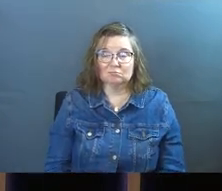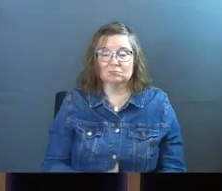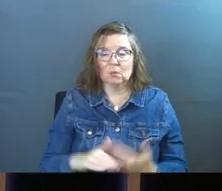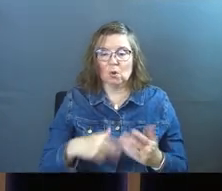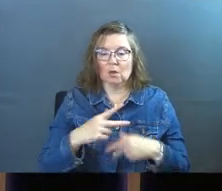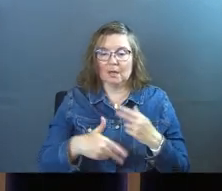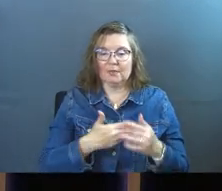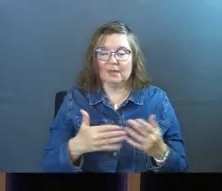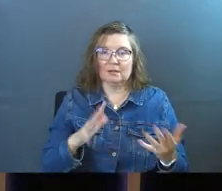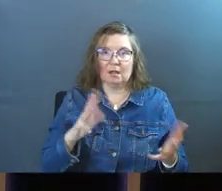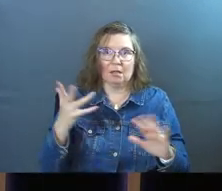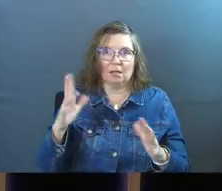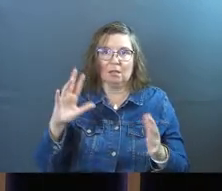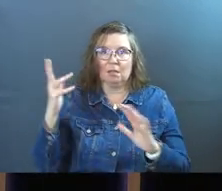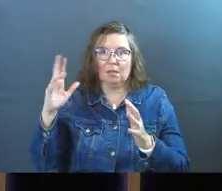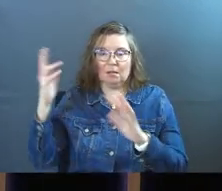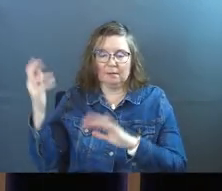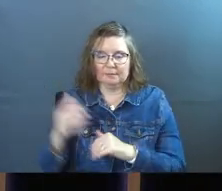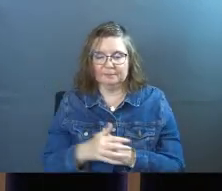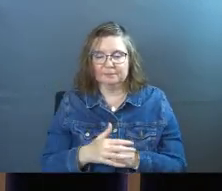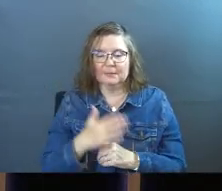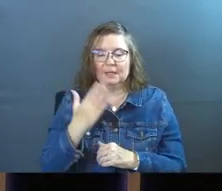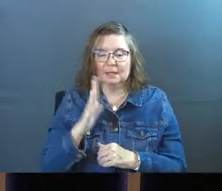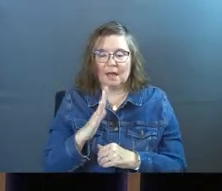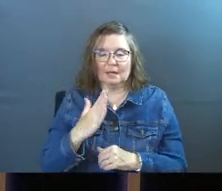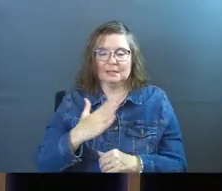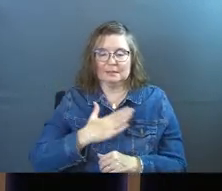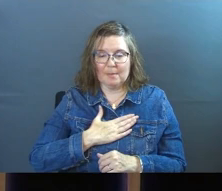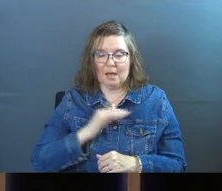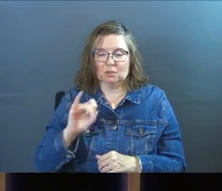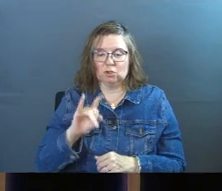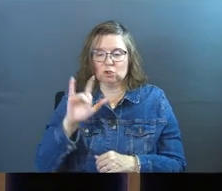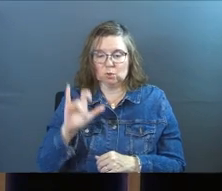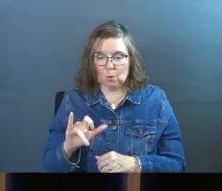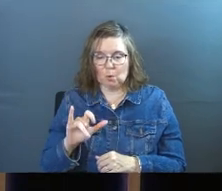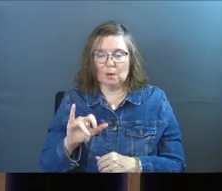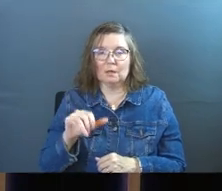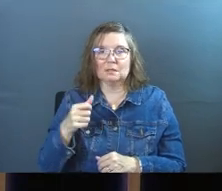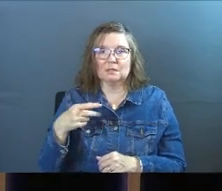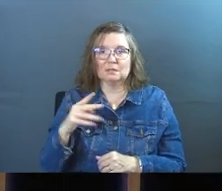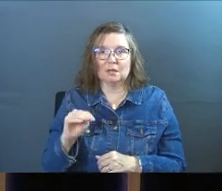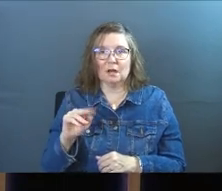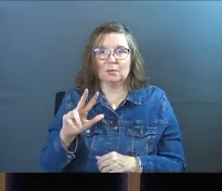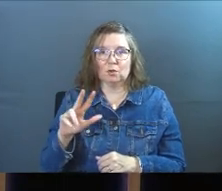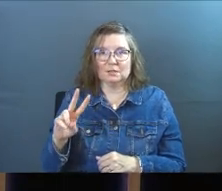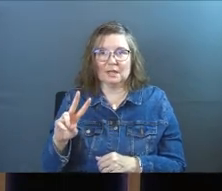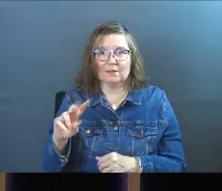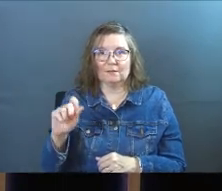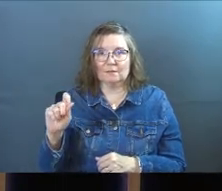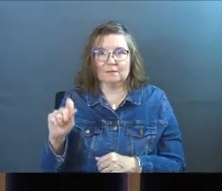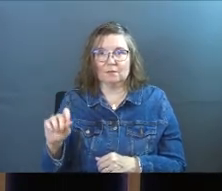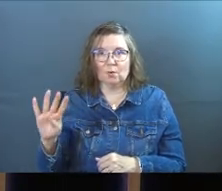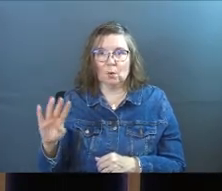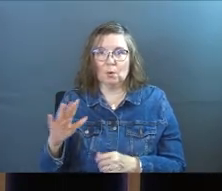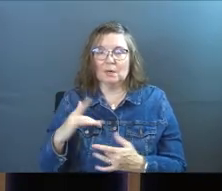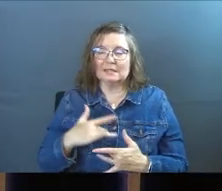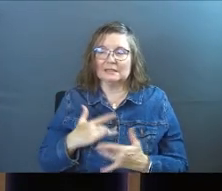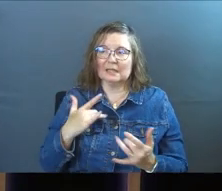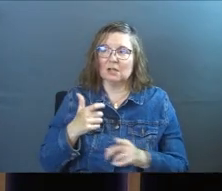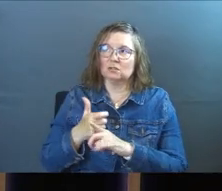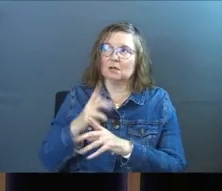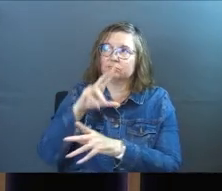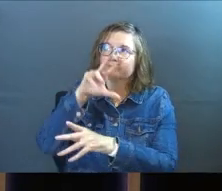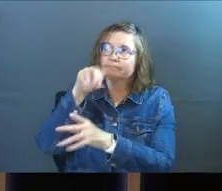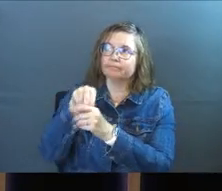all kinds of things that go wrong there. God is my joy. Psalm 37, verse 4. Delight yourself in the Lord, and he will give you